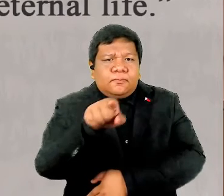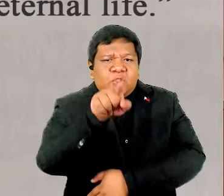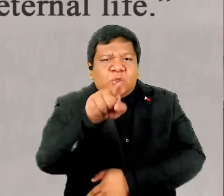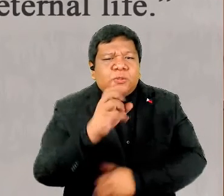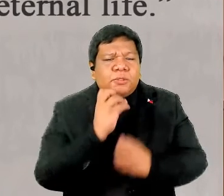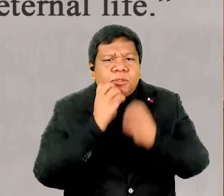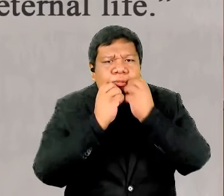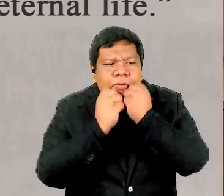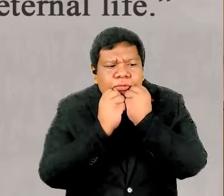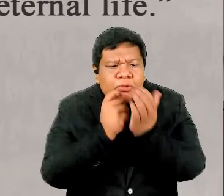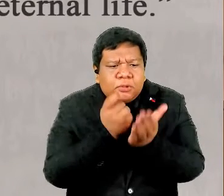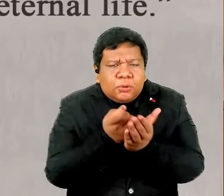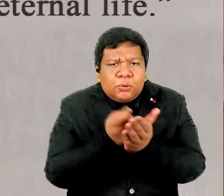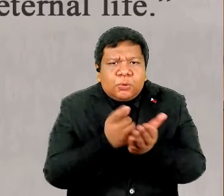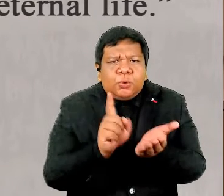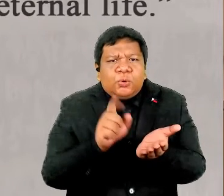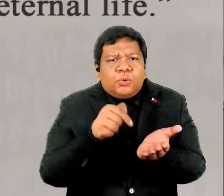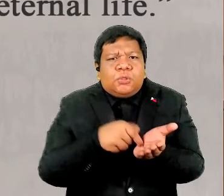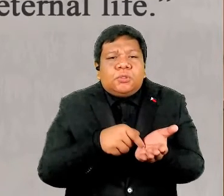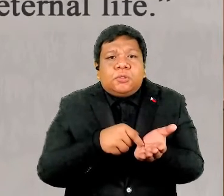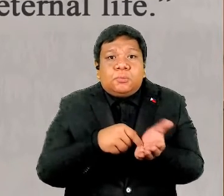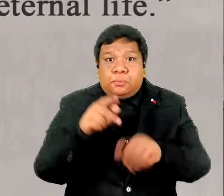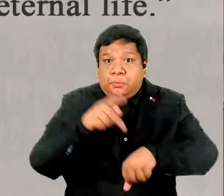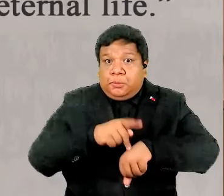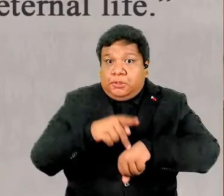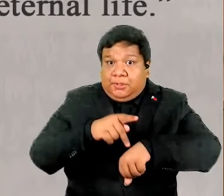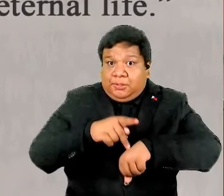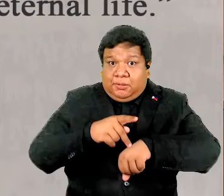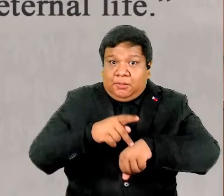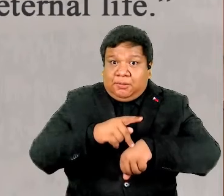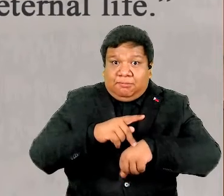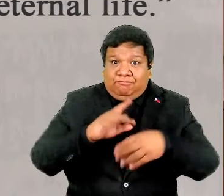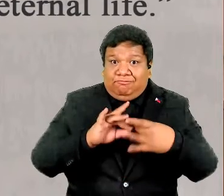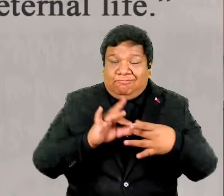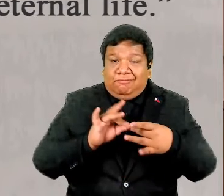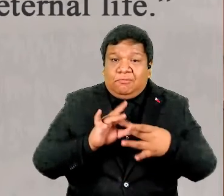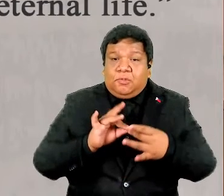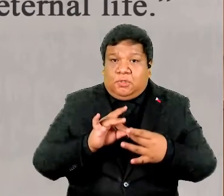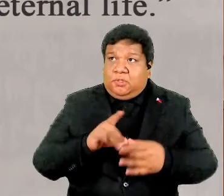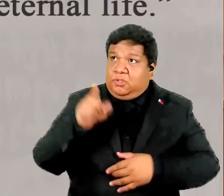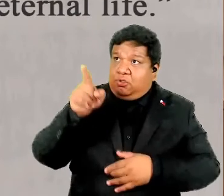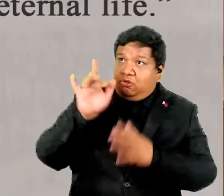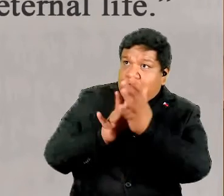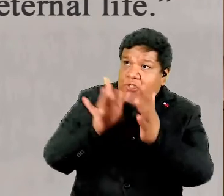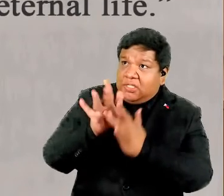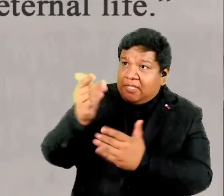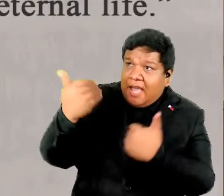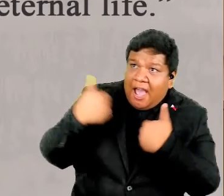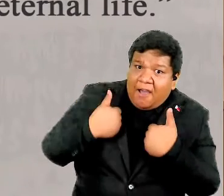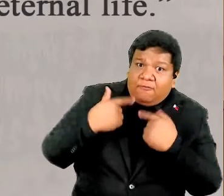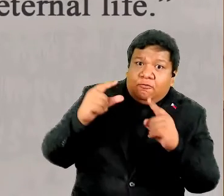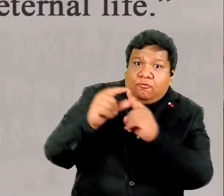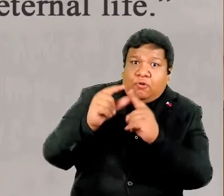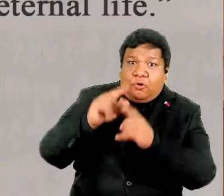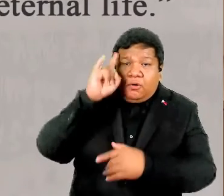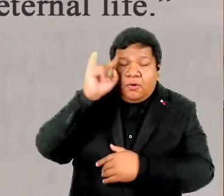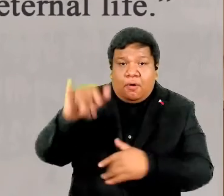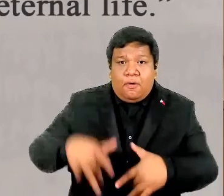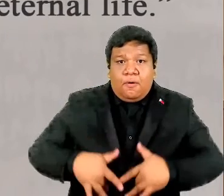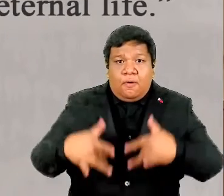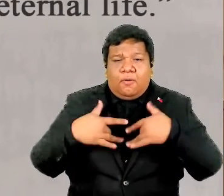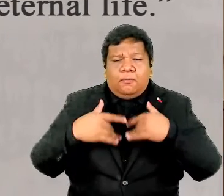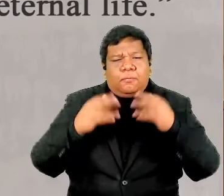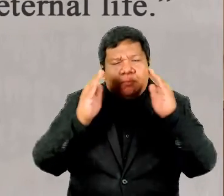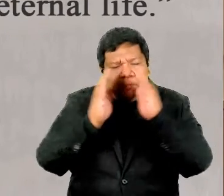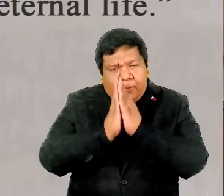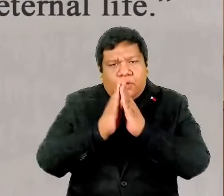kayo po ang tatanungin. As Peter calls Jesus, that he has the words of eternal life, may Jesus to